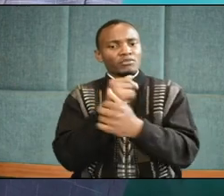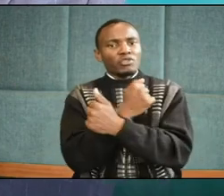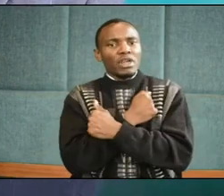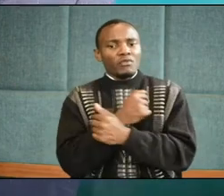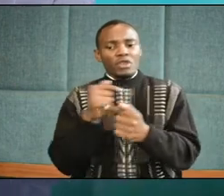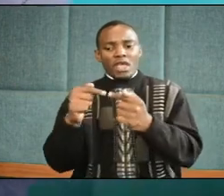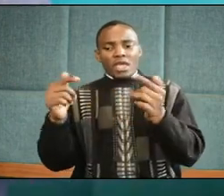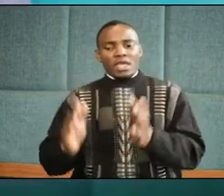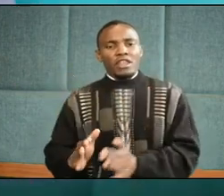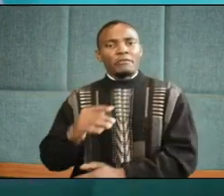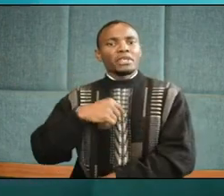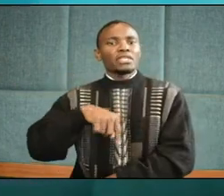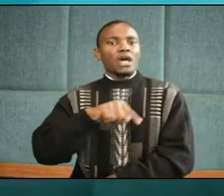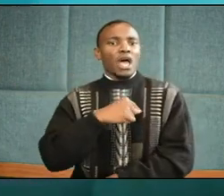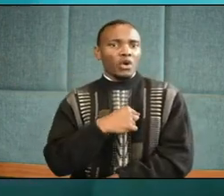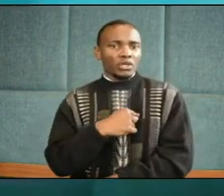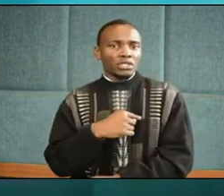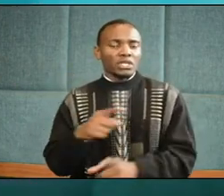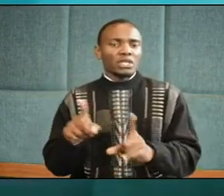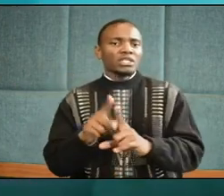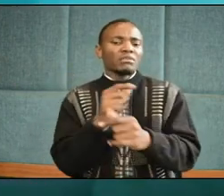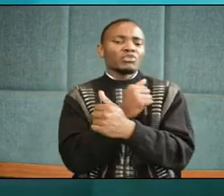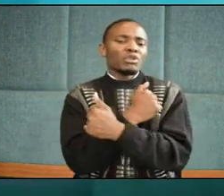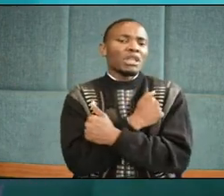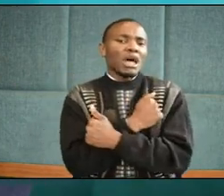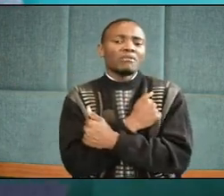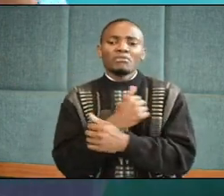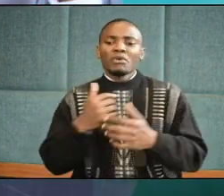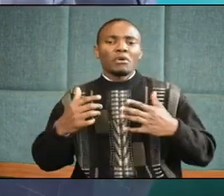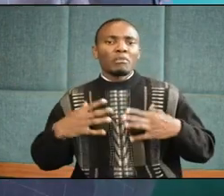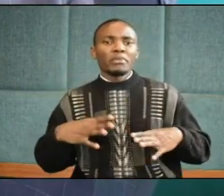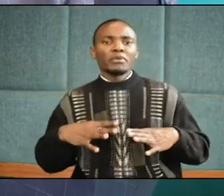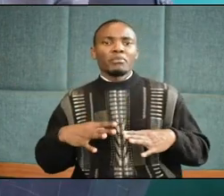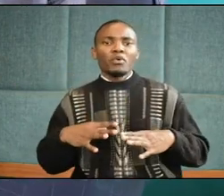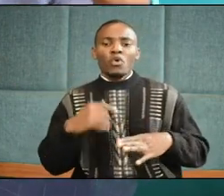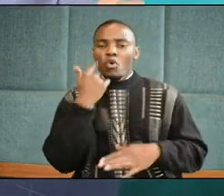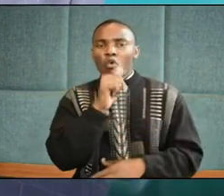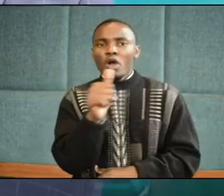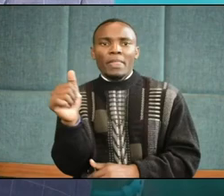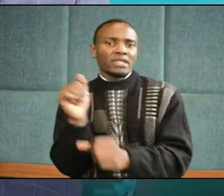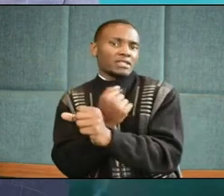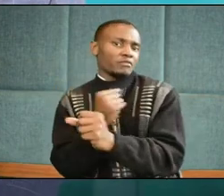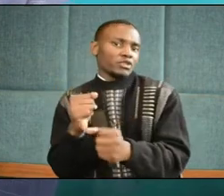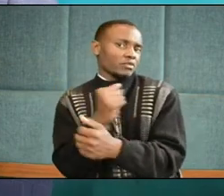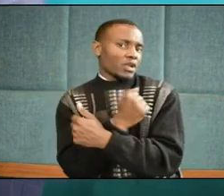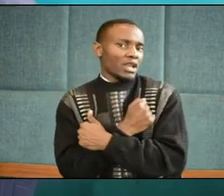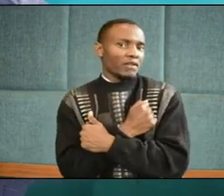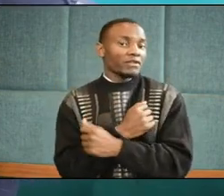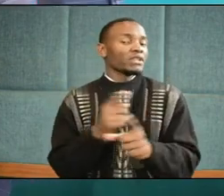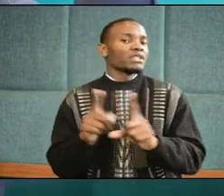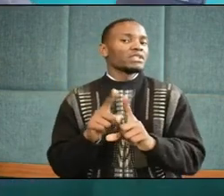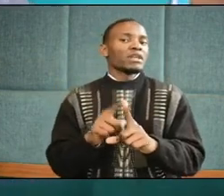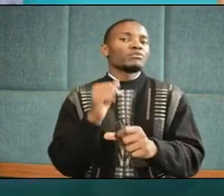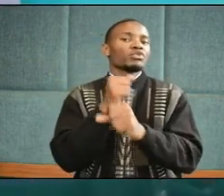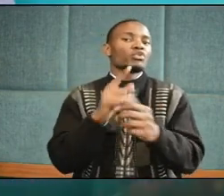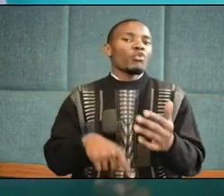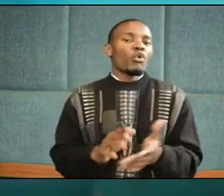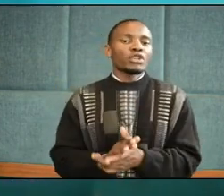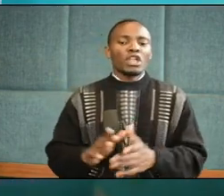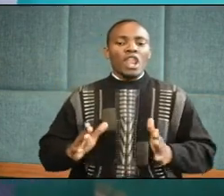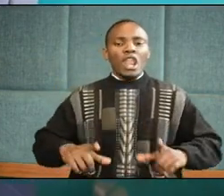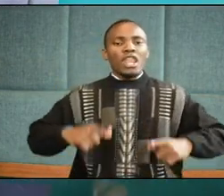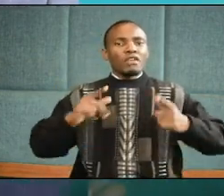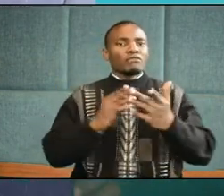enemies, to love even the unlovable, to overcome our background, to overcome all these